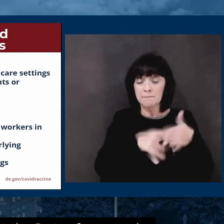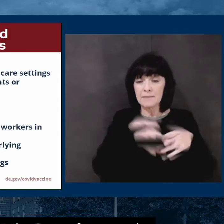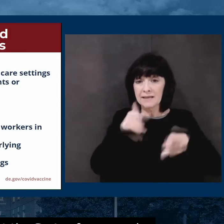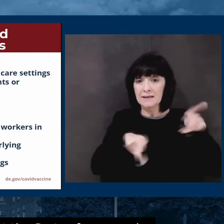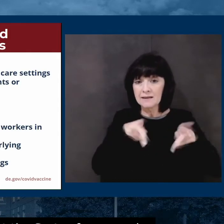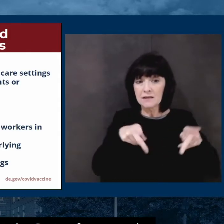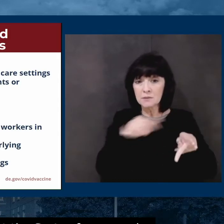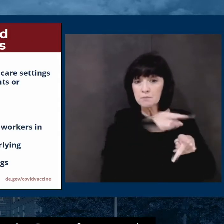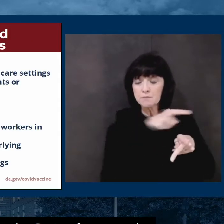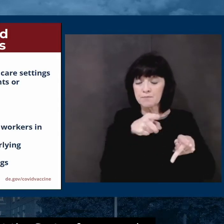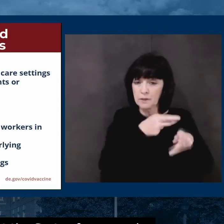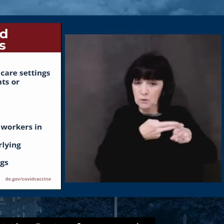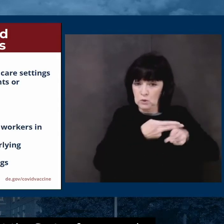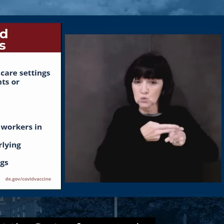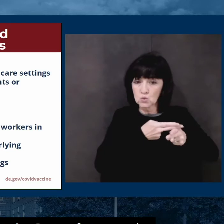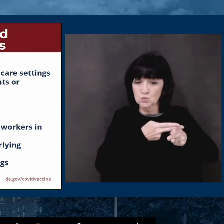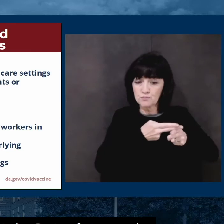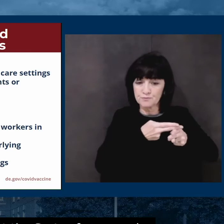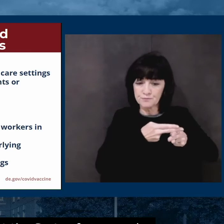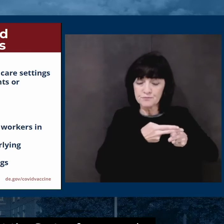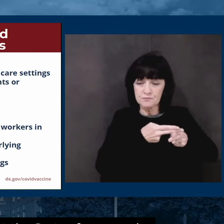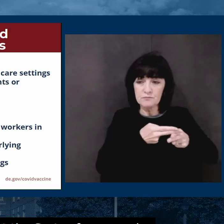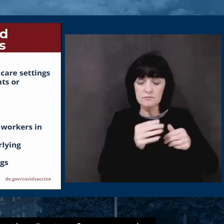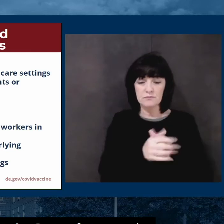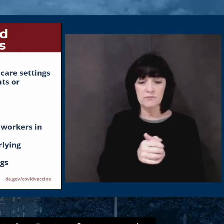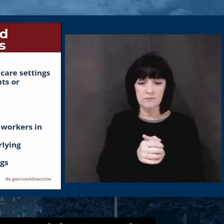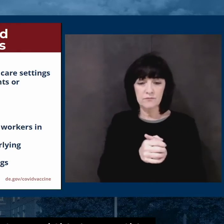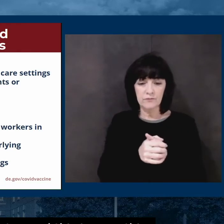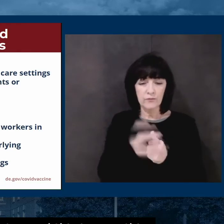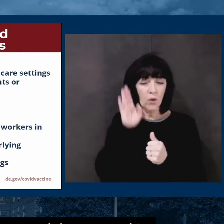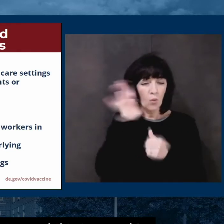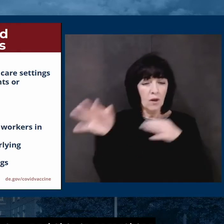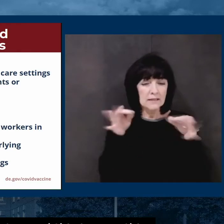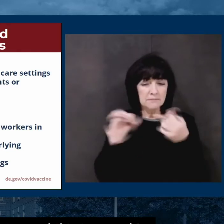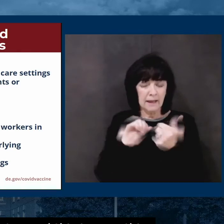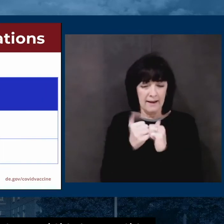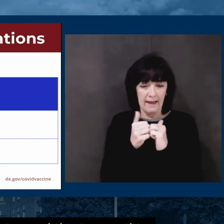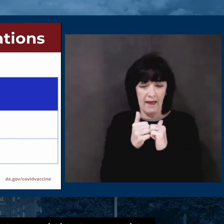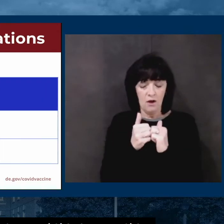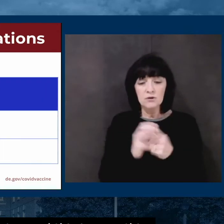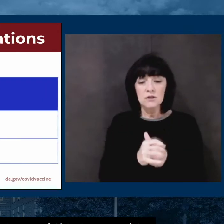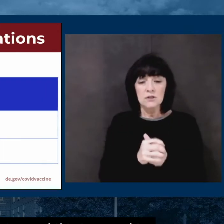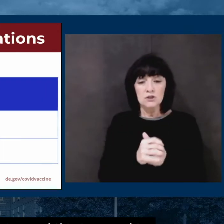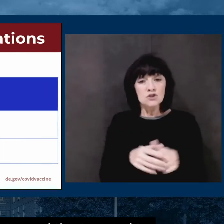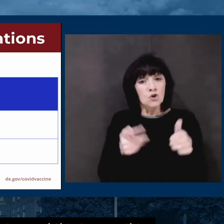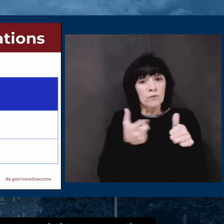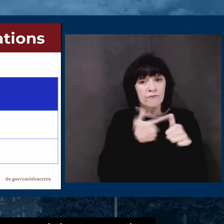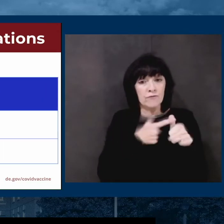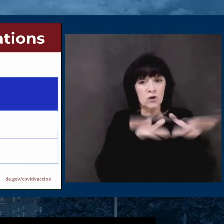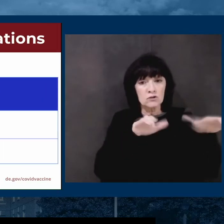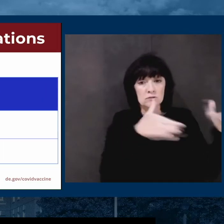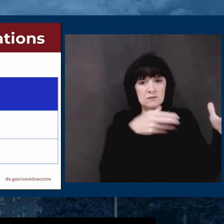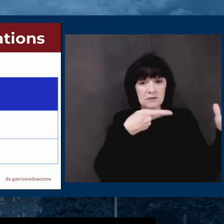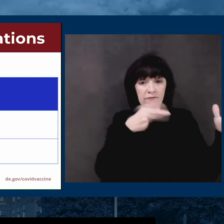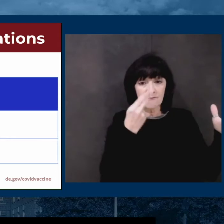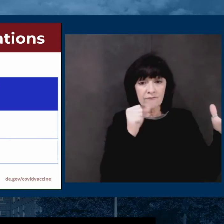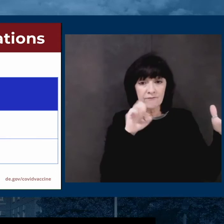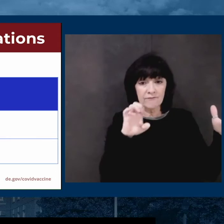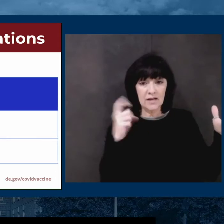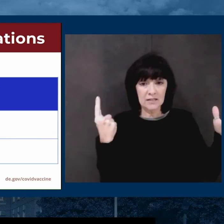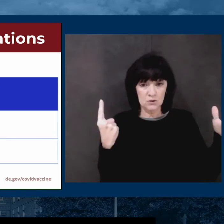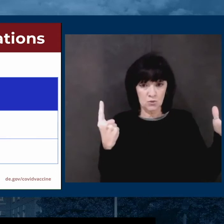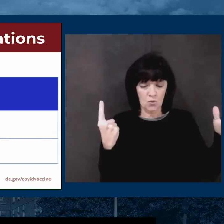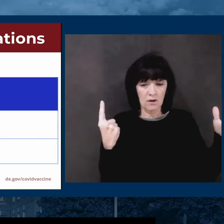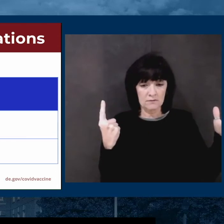think we want to emphasize on the following slides. So looking at the anticipated tiered allocation groups, and again, these are